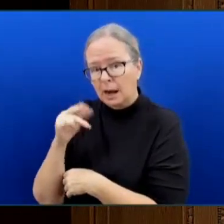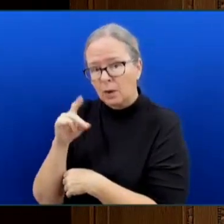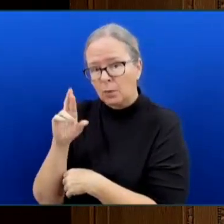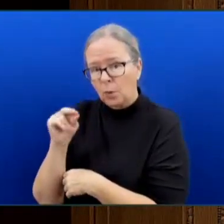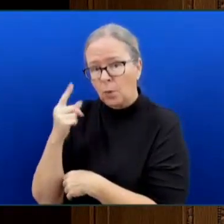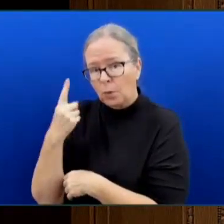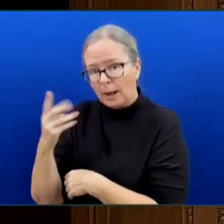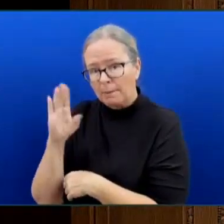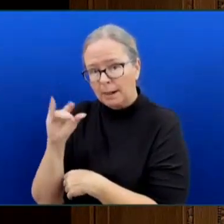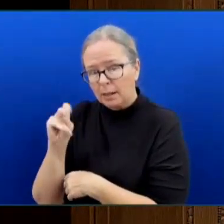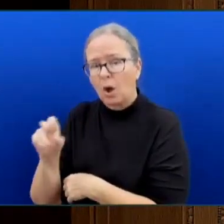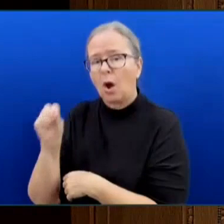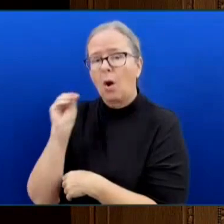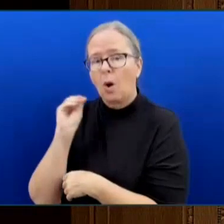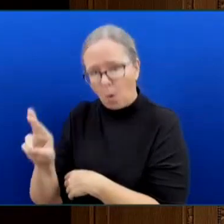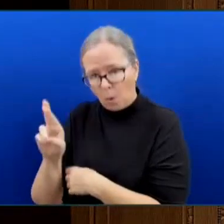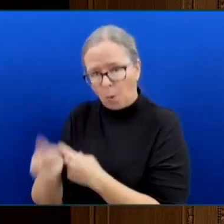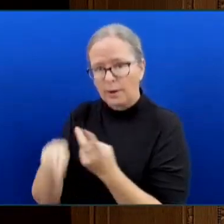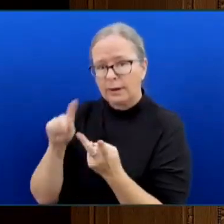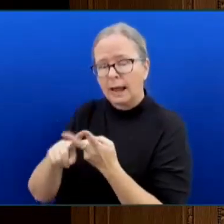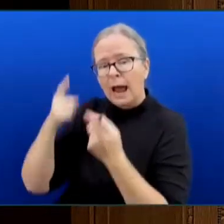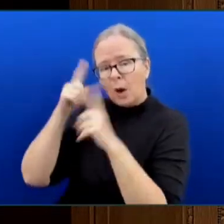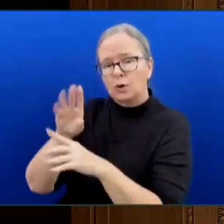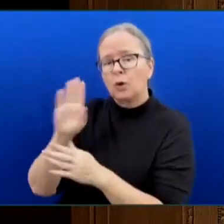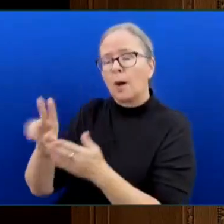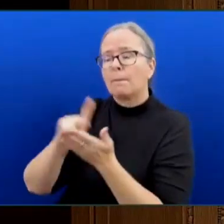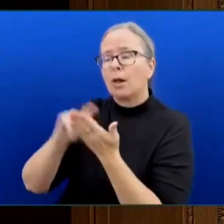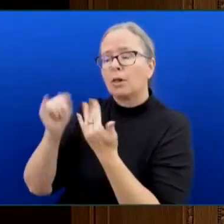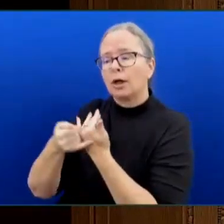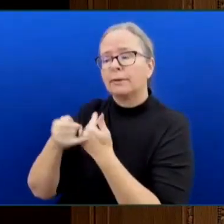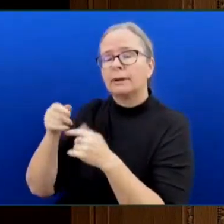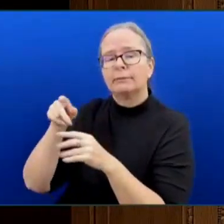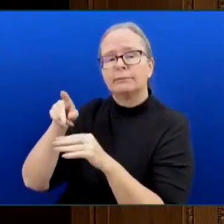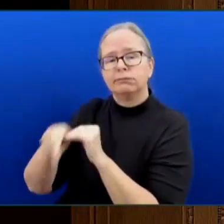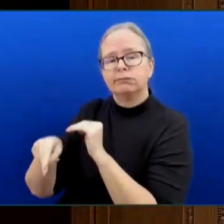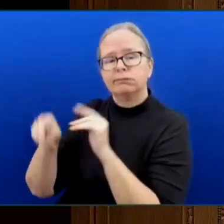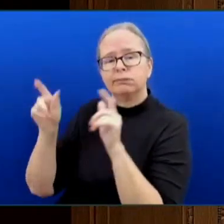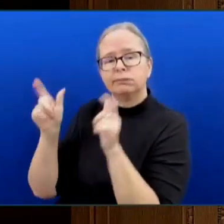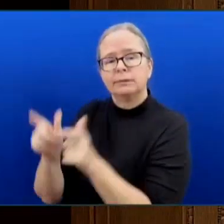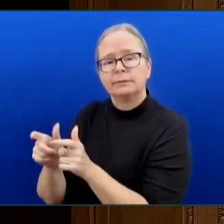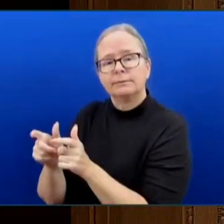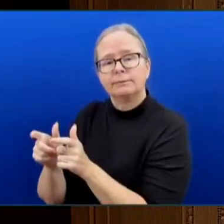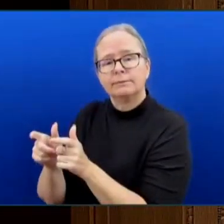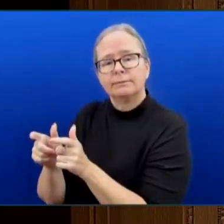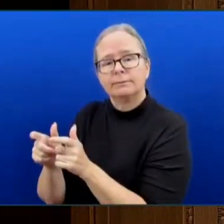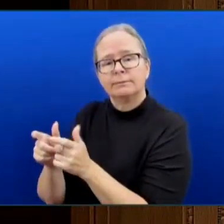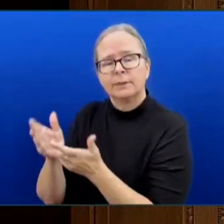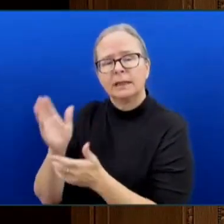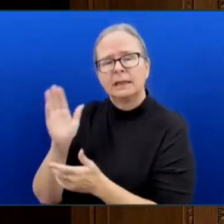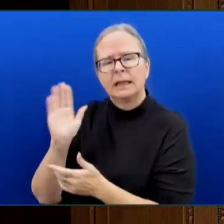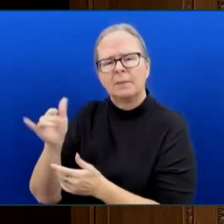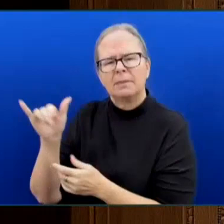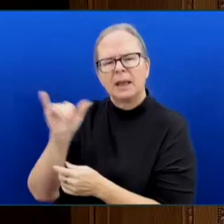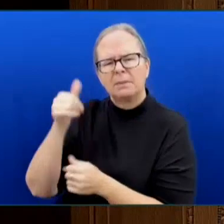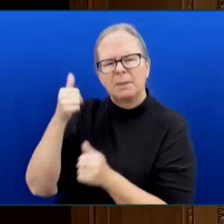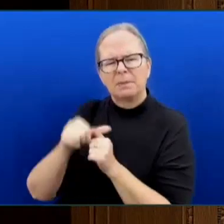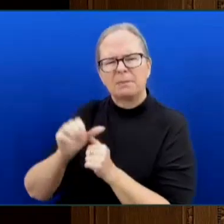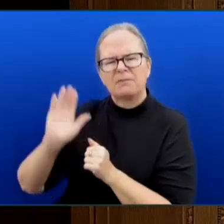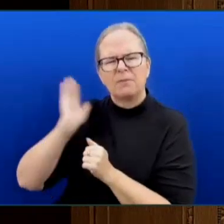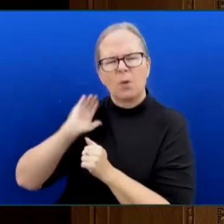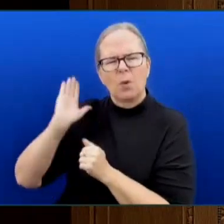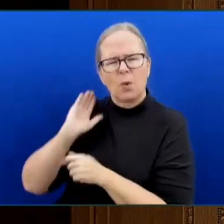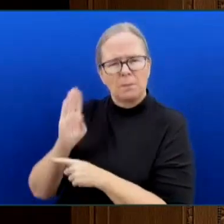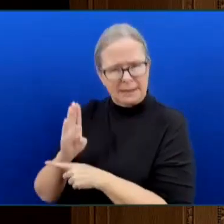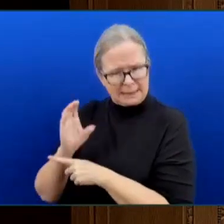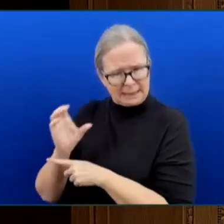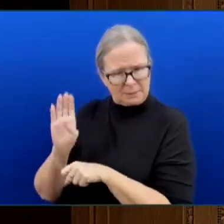down the size of your project. Isn't that eerily familiar to what the BC Business Council economist, Mr. Peacock,